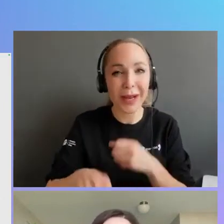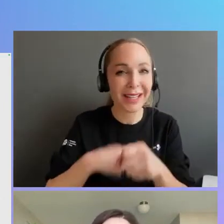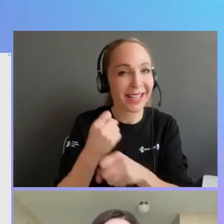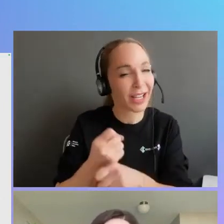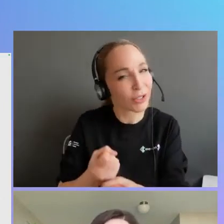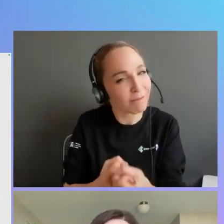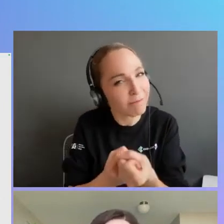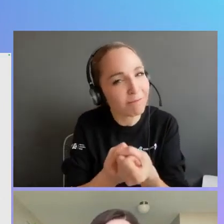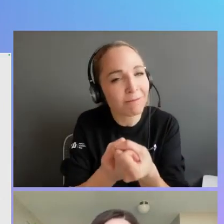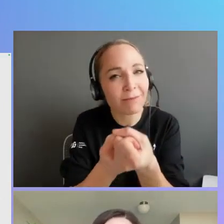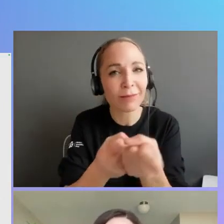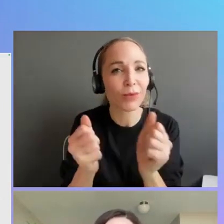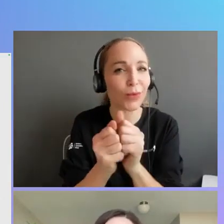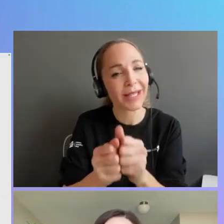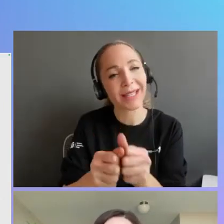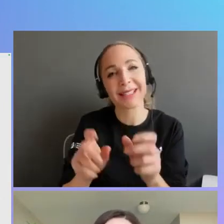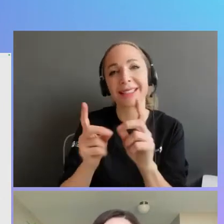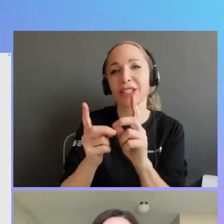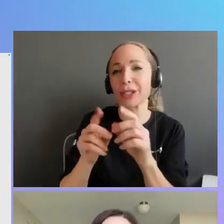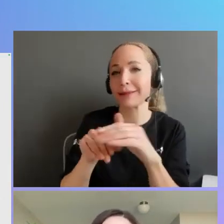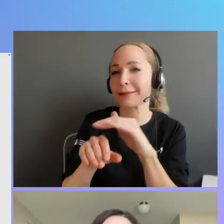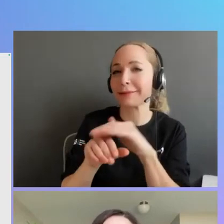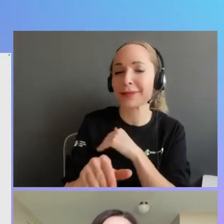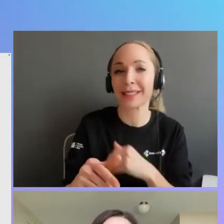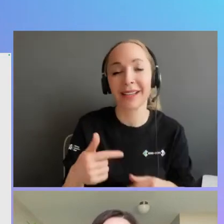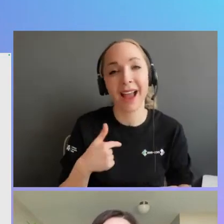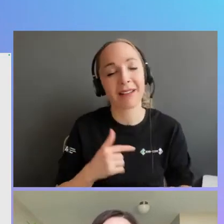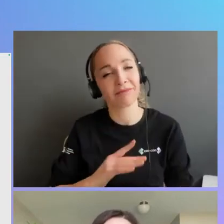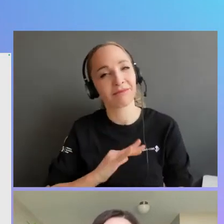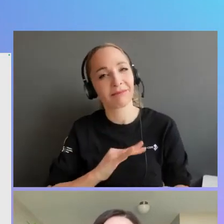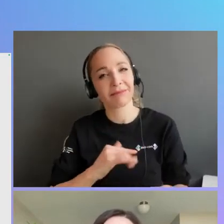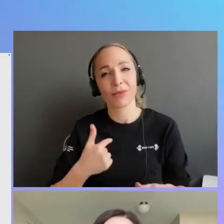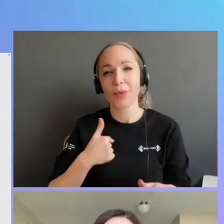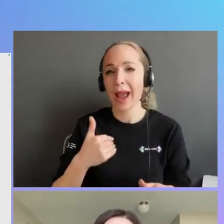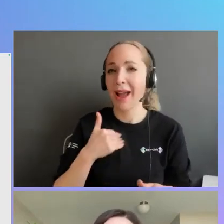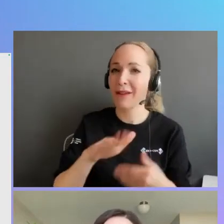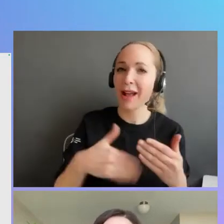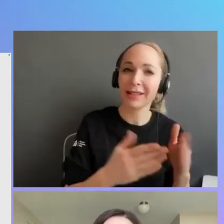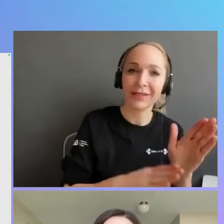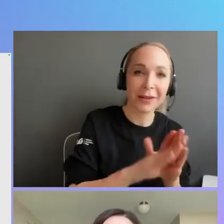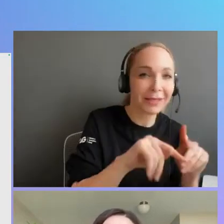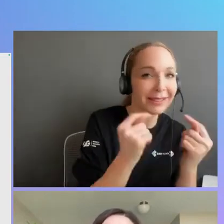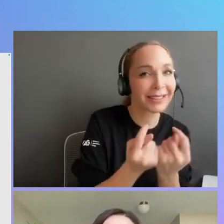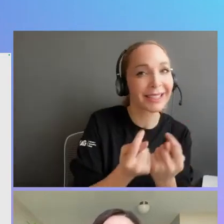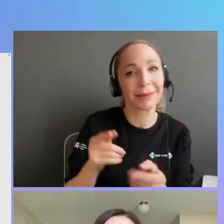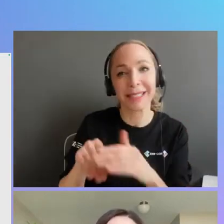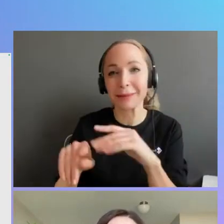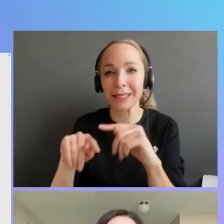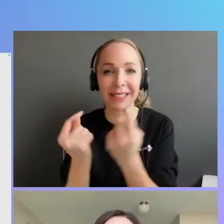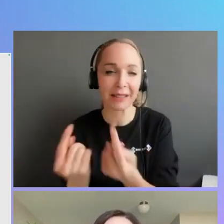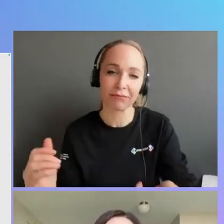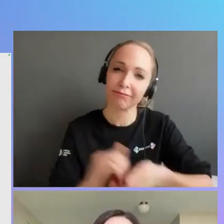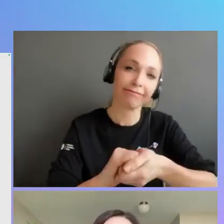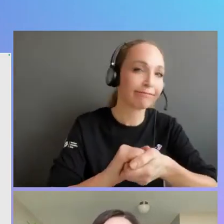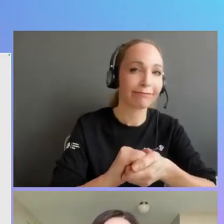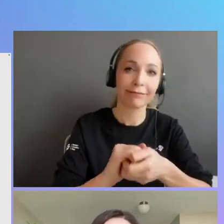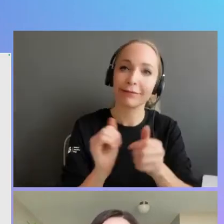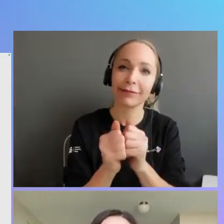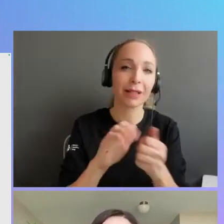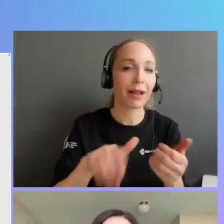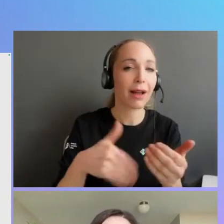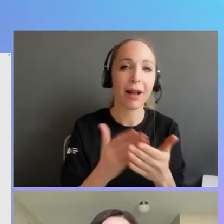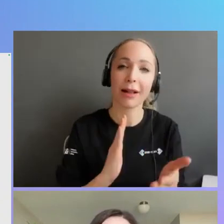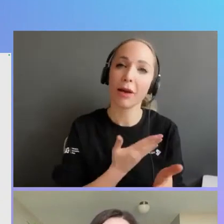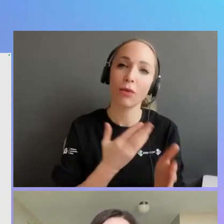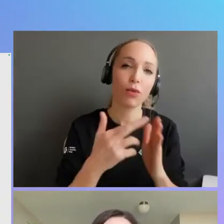I've experienced is having our development team and our accessibility professionals working together on the development of those rules. Really two